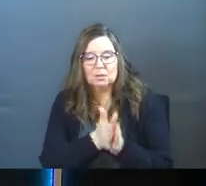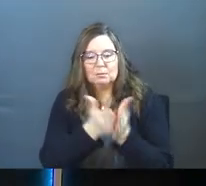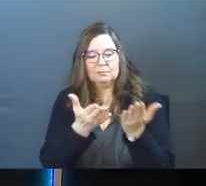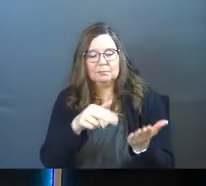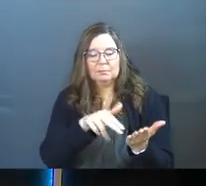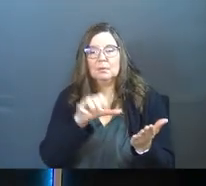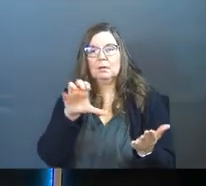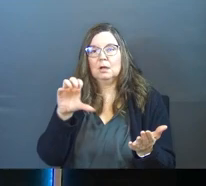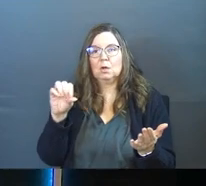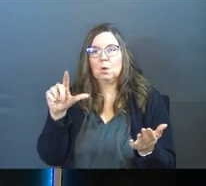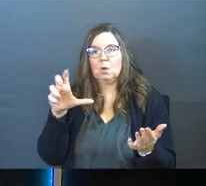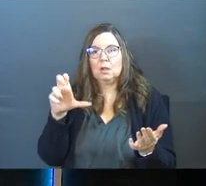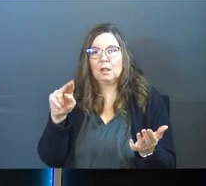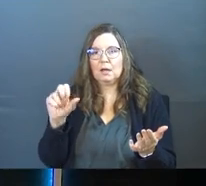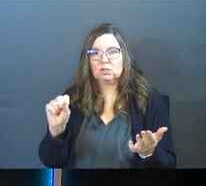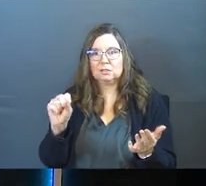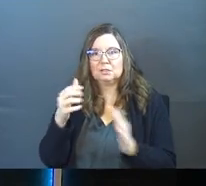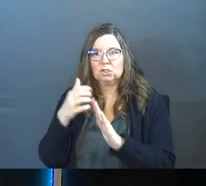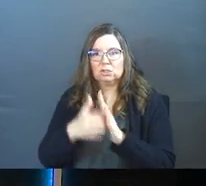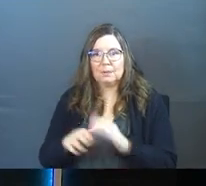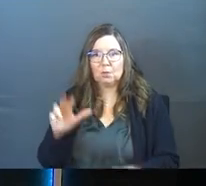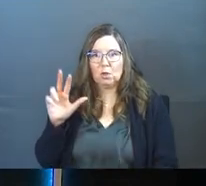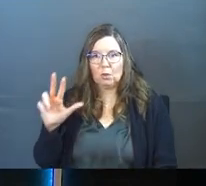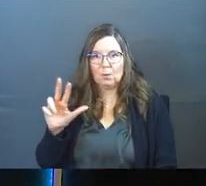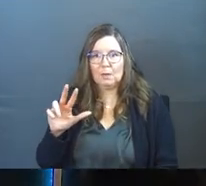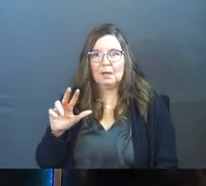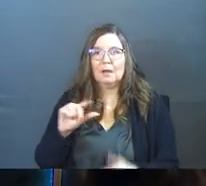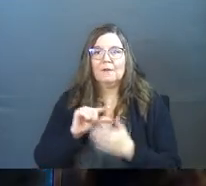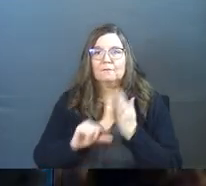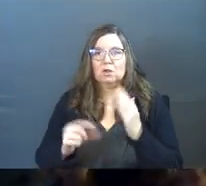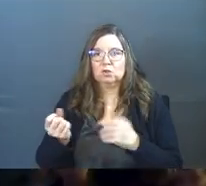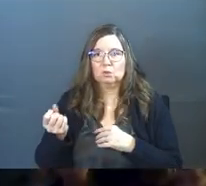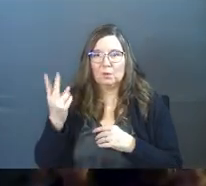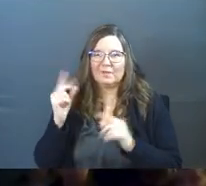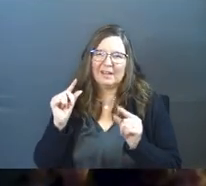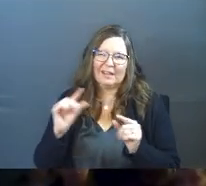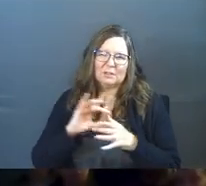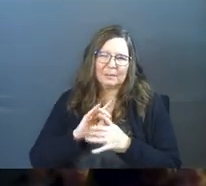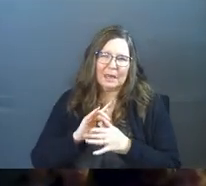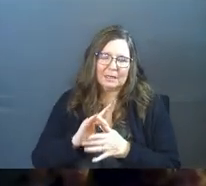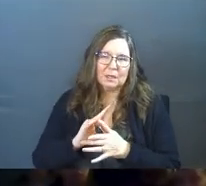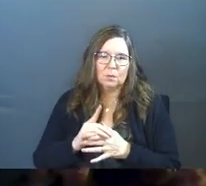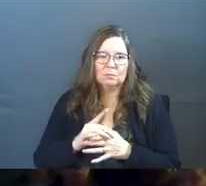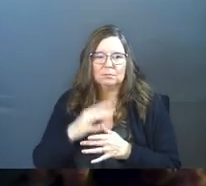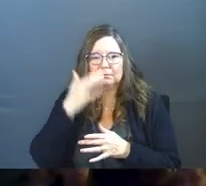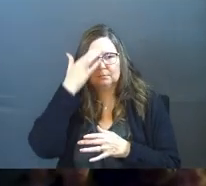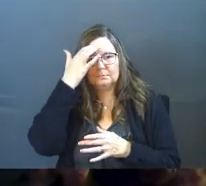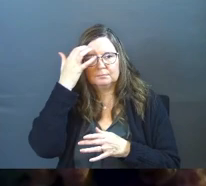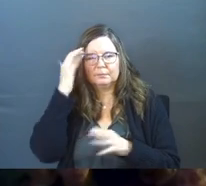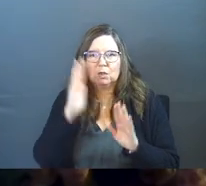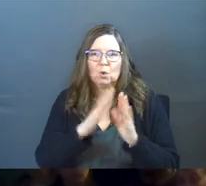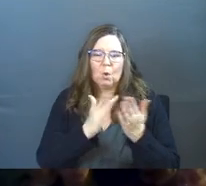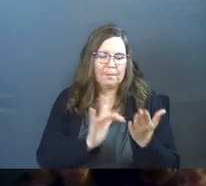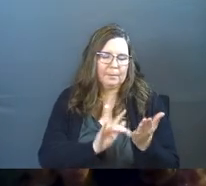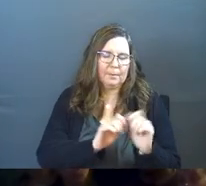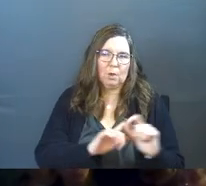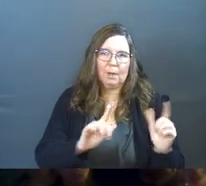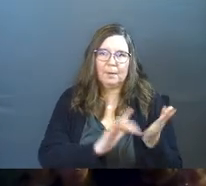turn to Colossians chapter 3. We're going to start in verse 12. And I'll give you a little bit of context while you guys pull up your phones or open up your